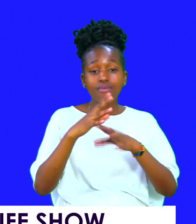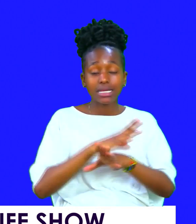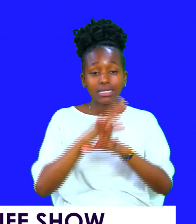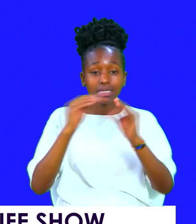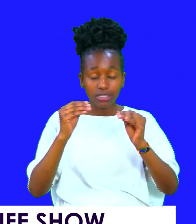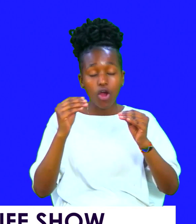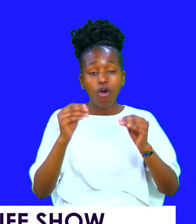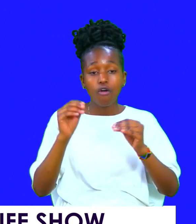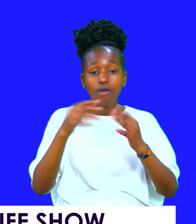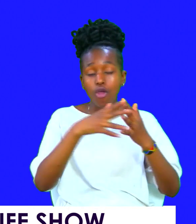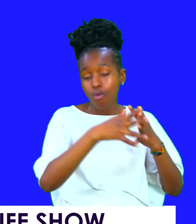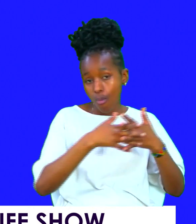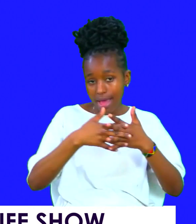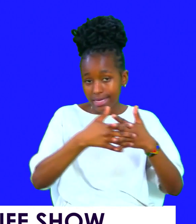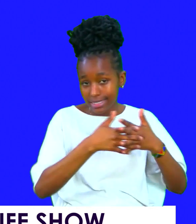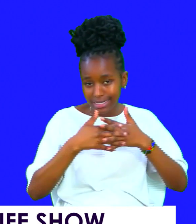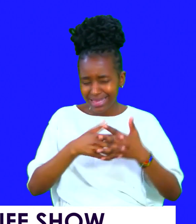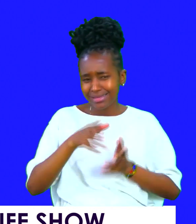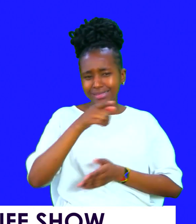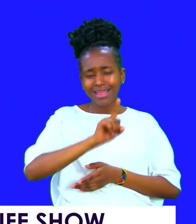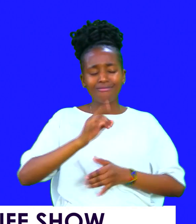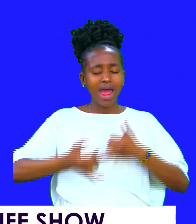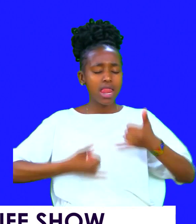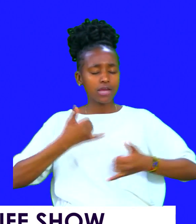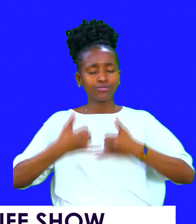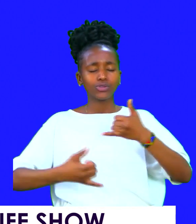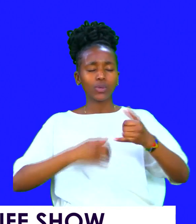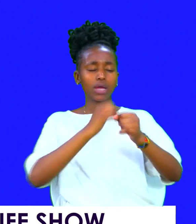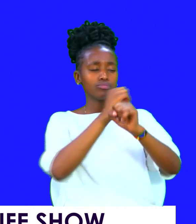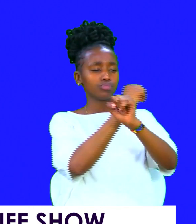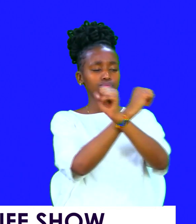He enjoys a lot of protection.